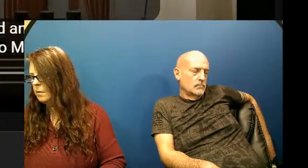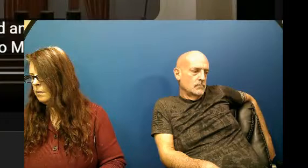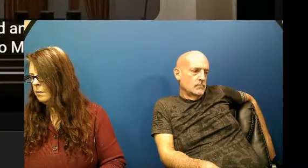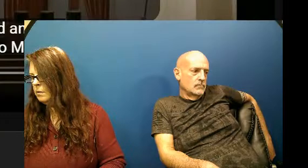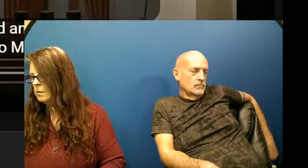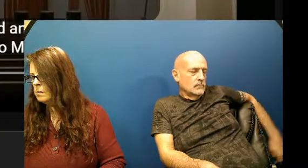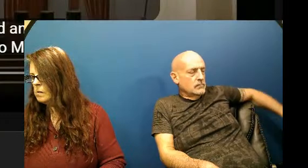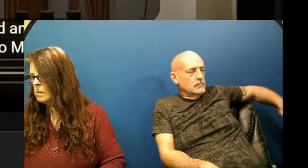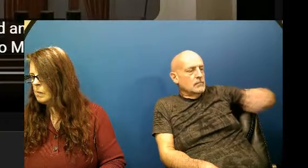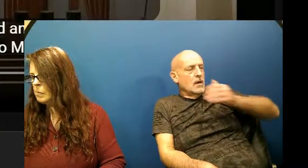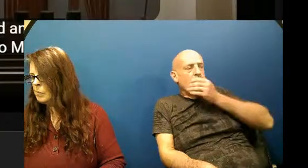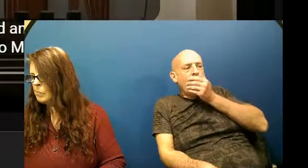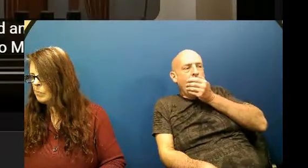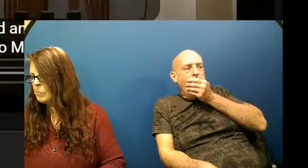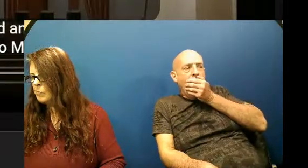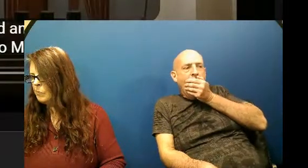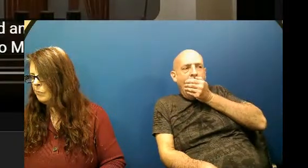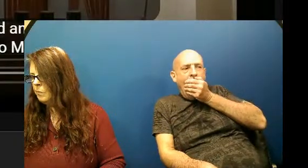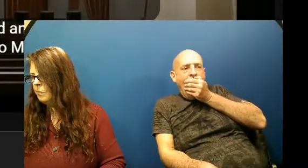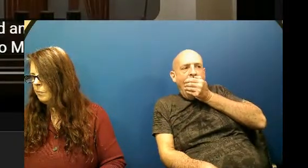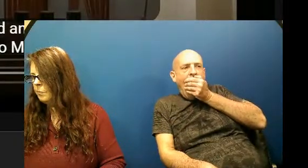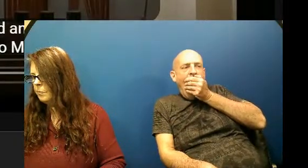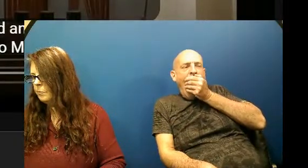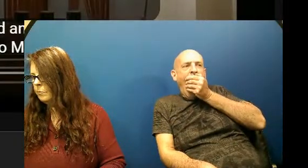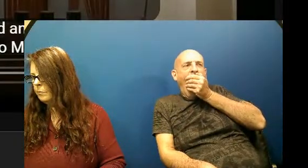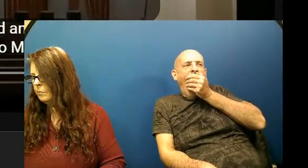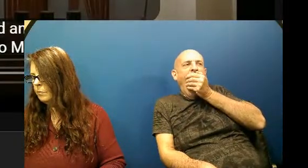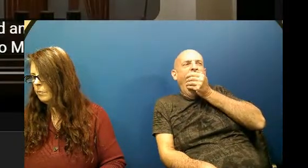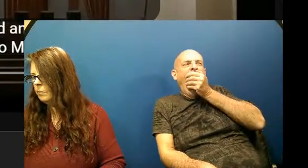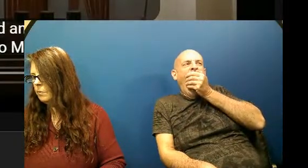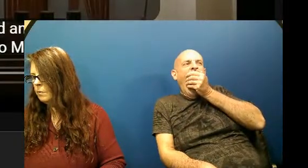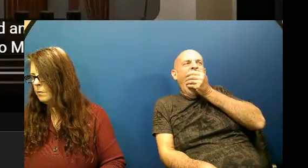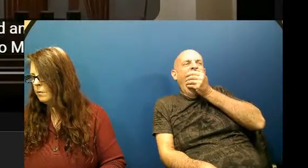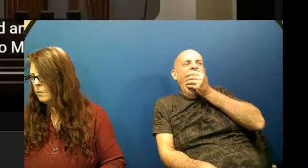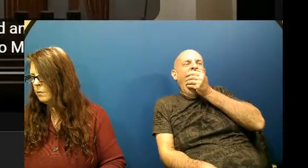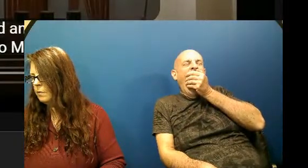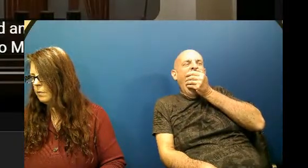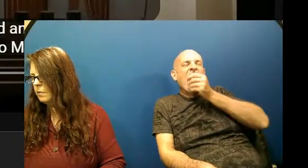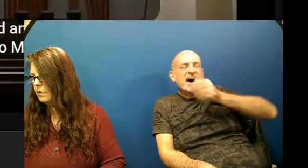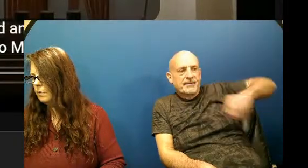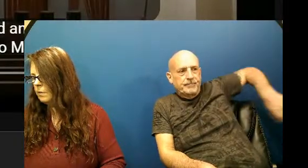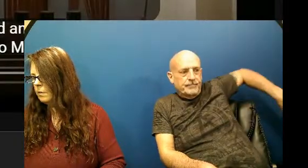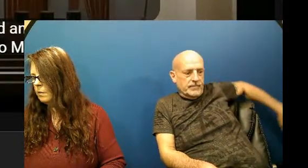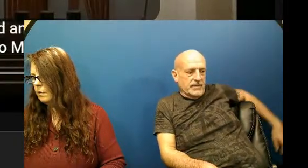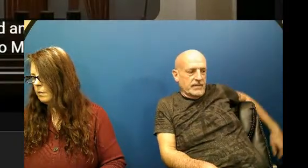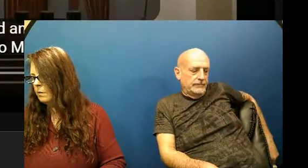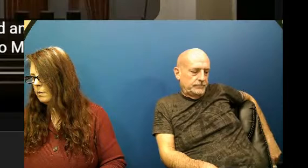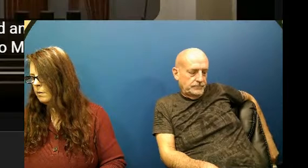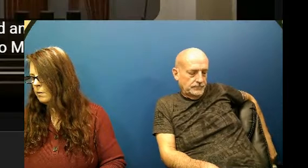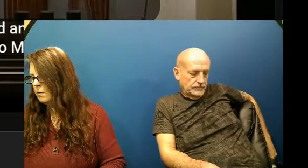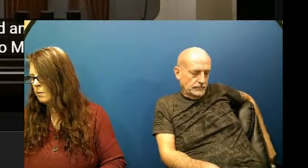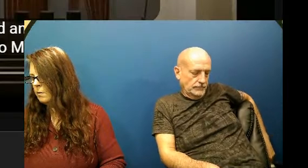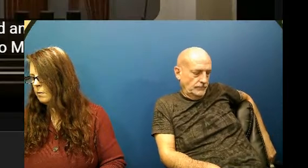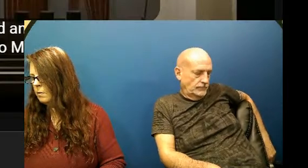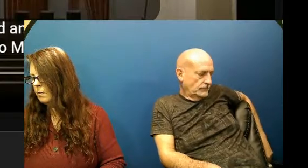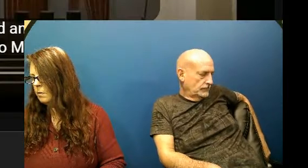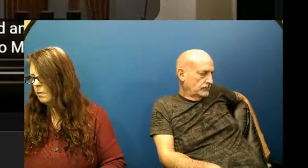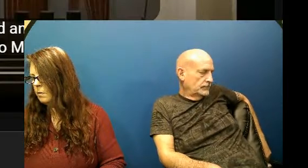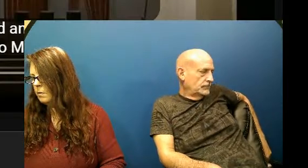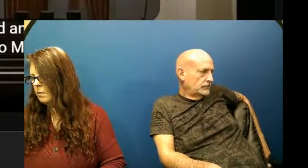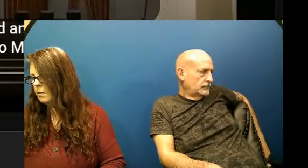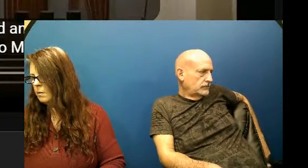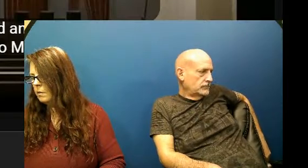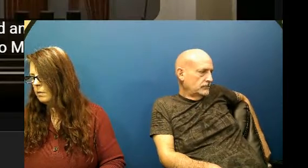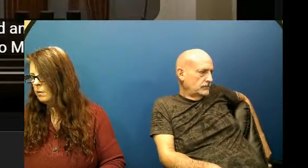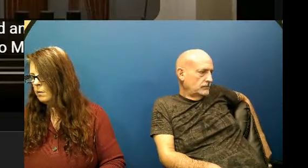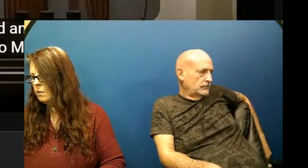that say, once you're in strict scrutiny, that regulating the content because you don't think it's going to be pro-American enough or it's going to